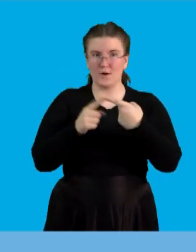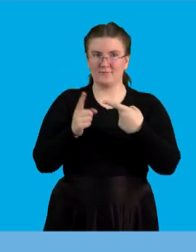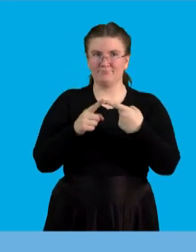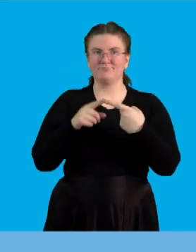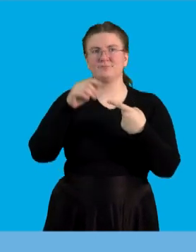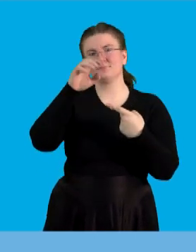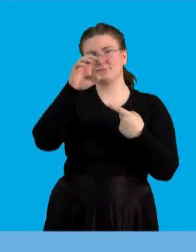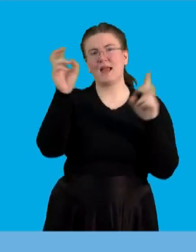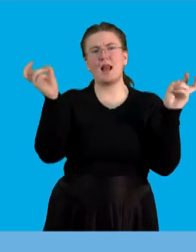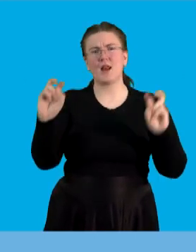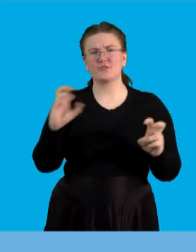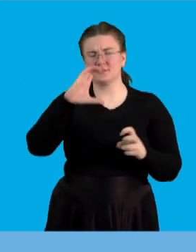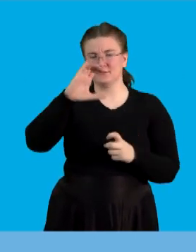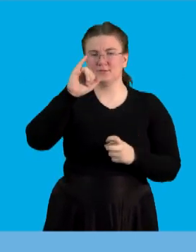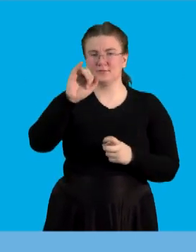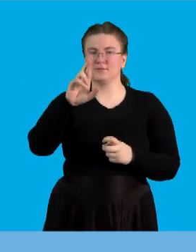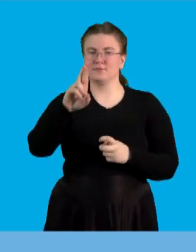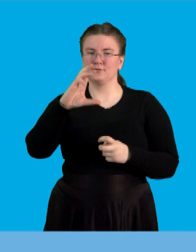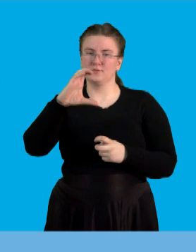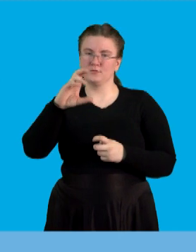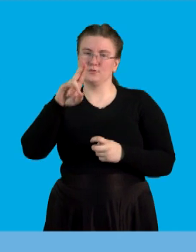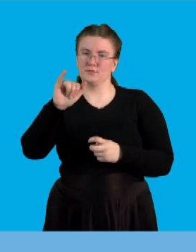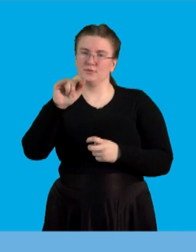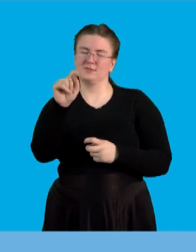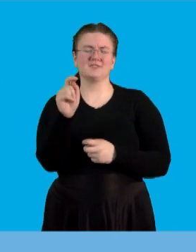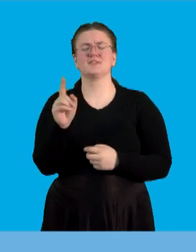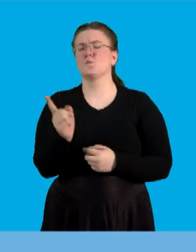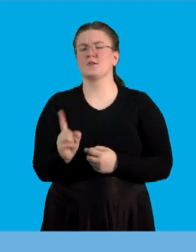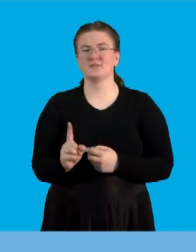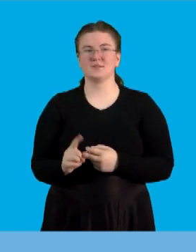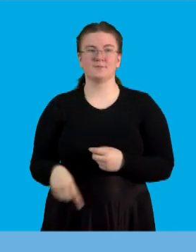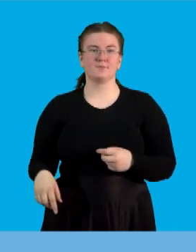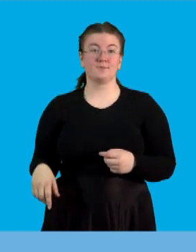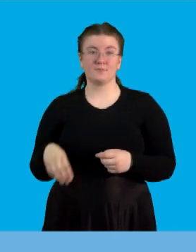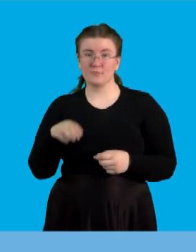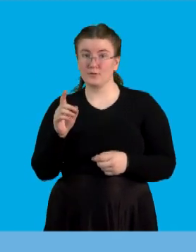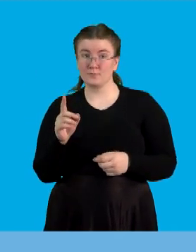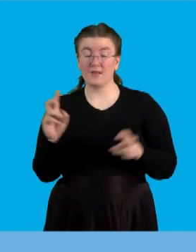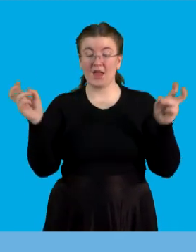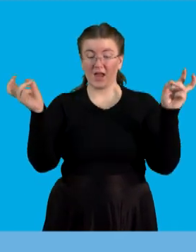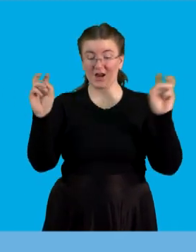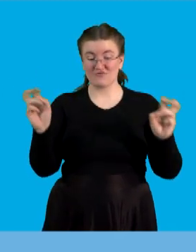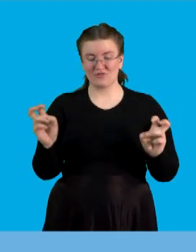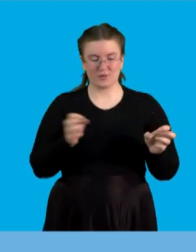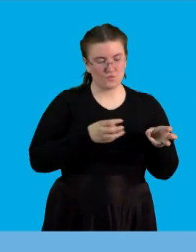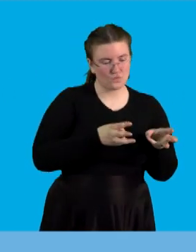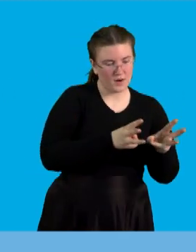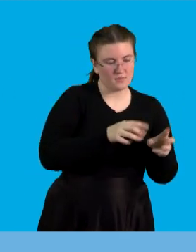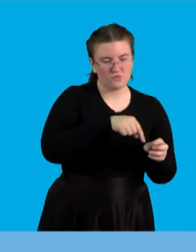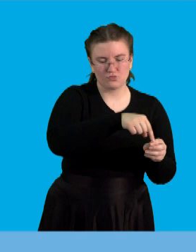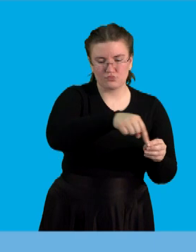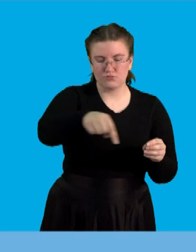question is, what is an electric circuit? Now, that is a conducting pathway